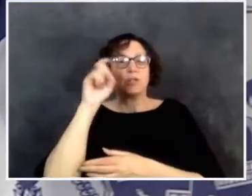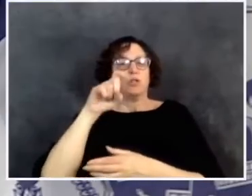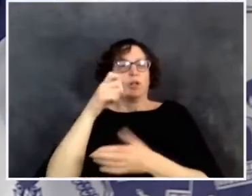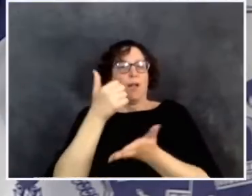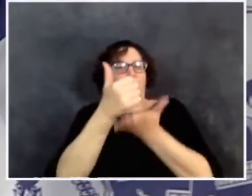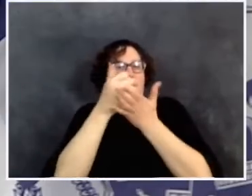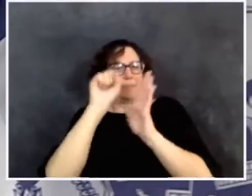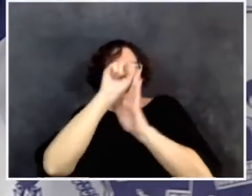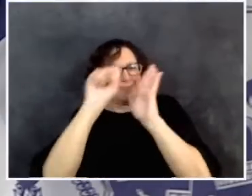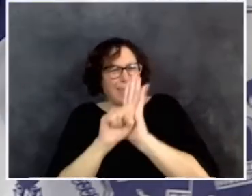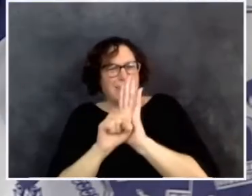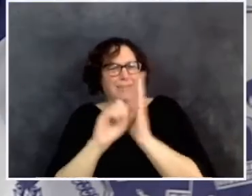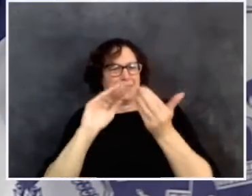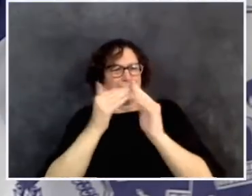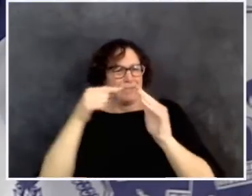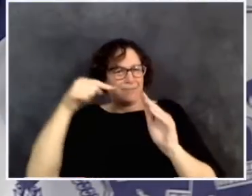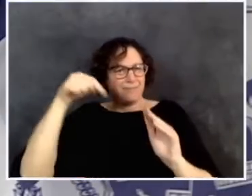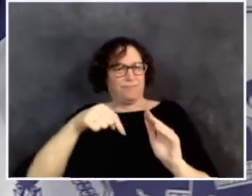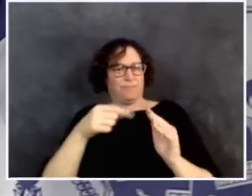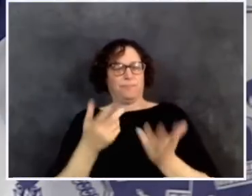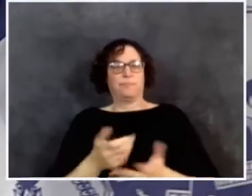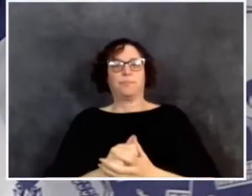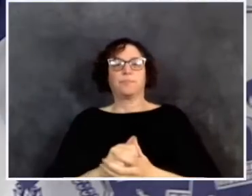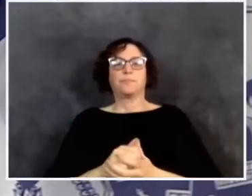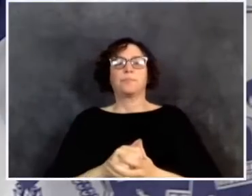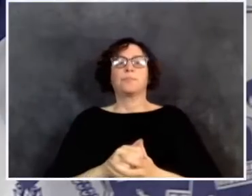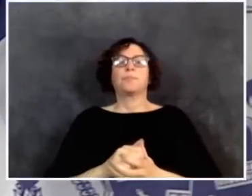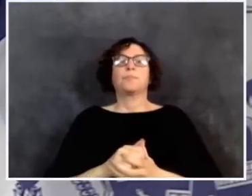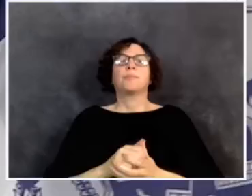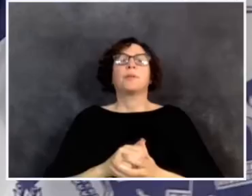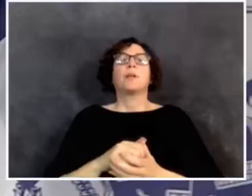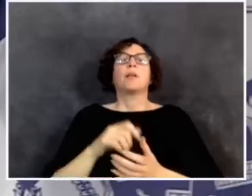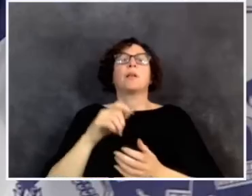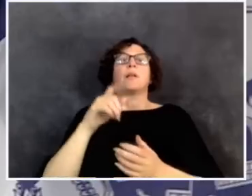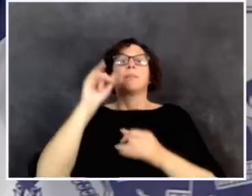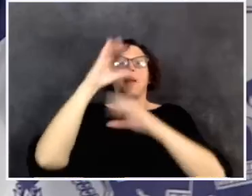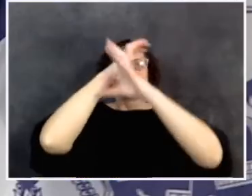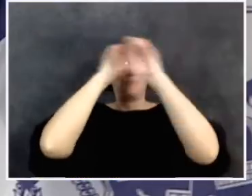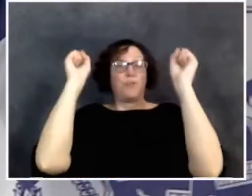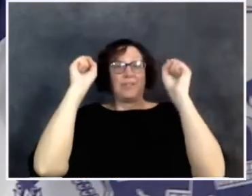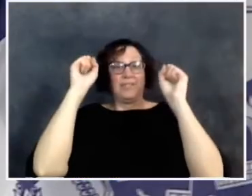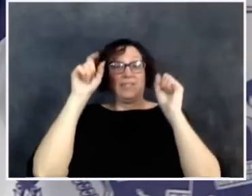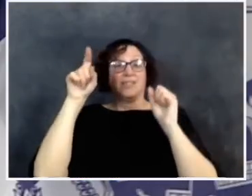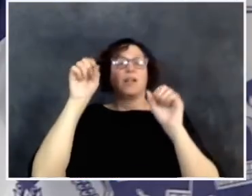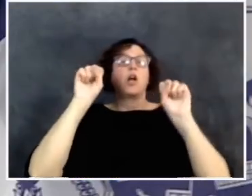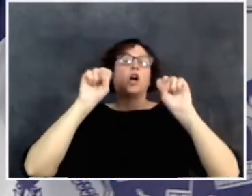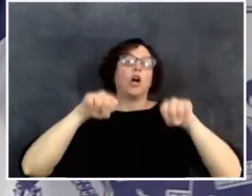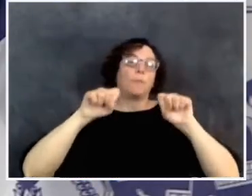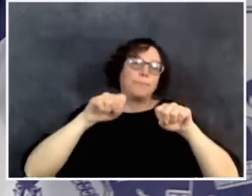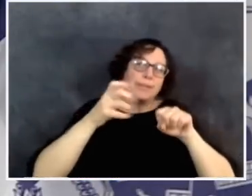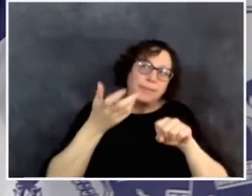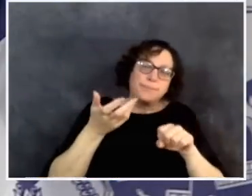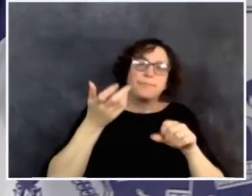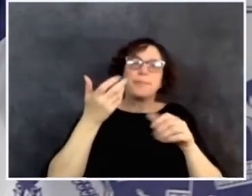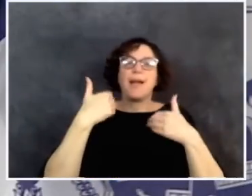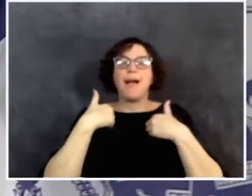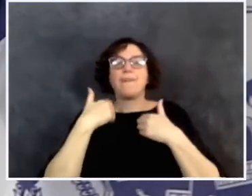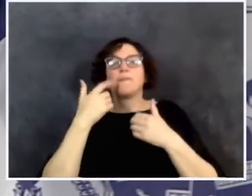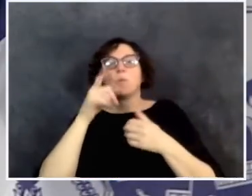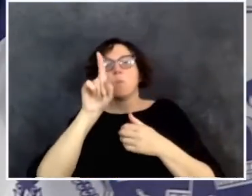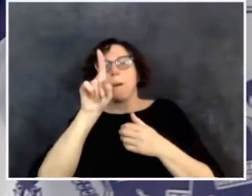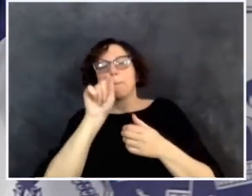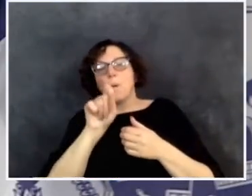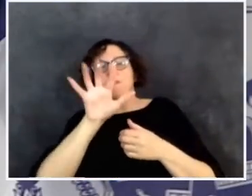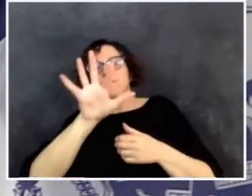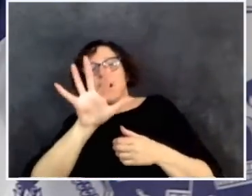Again, President was able to lead the way to $1.5 trillion in tax cuts for the wealthy and corporations a couple of years ago. Of